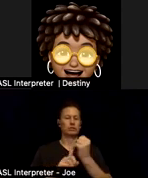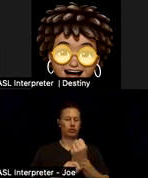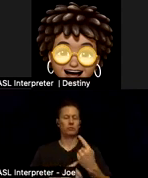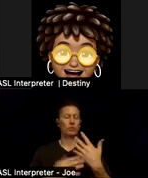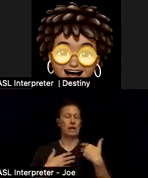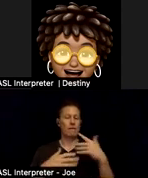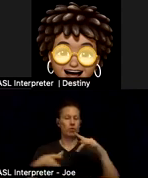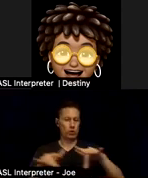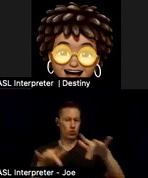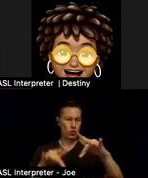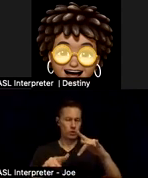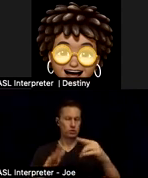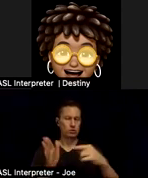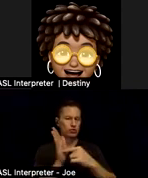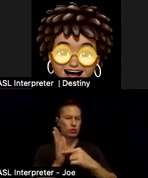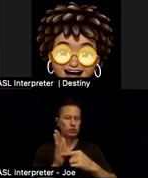hazard hunt.